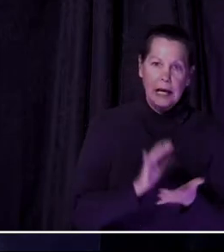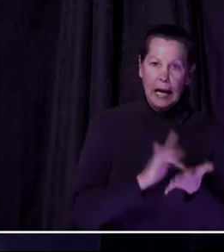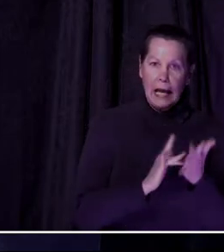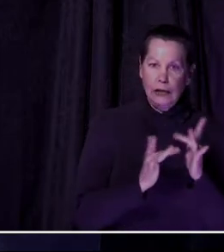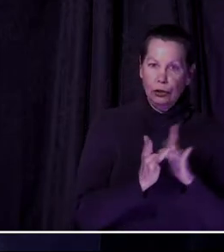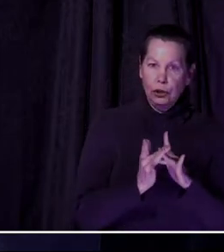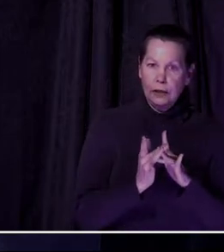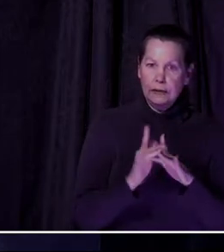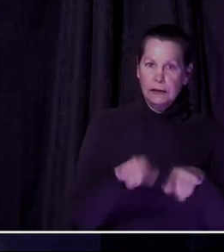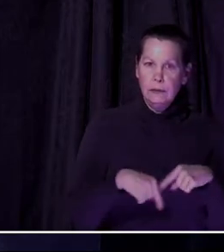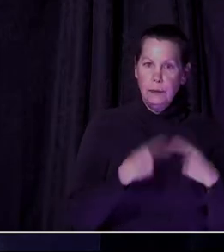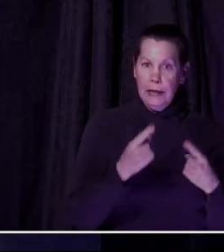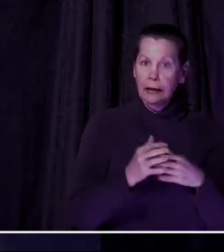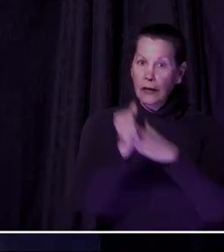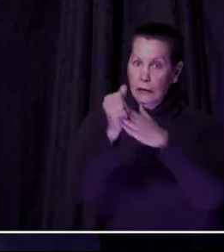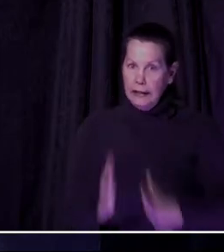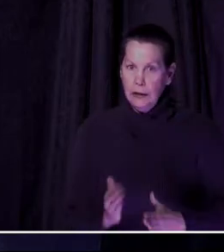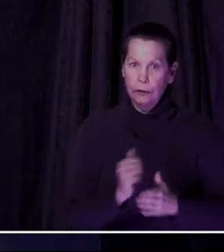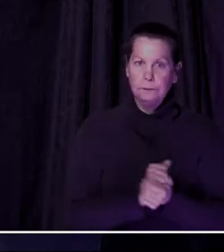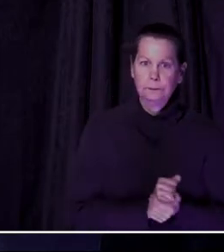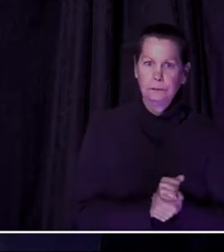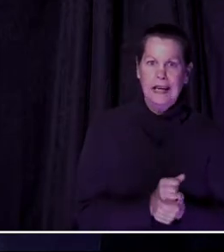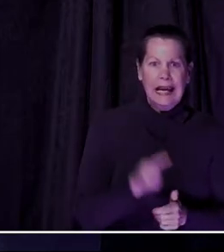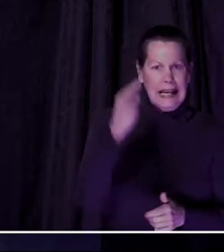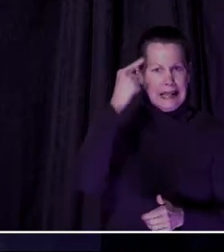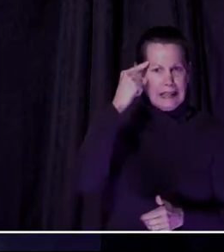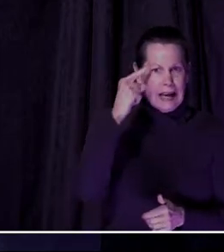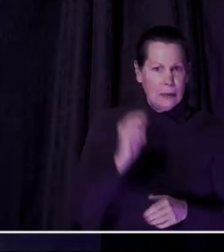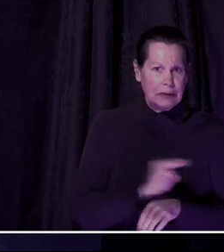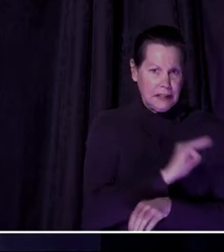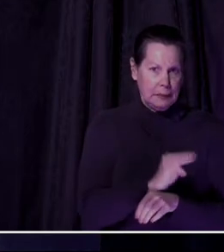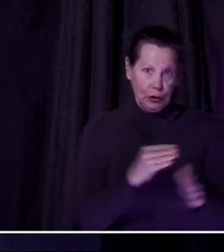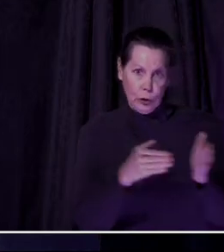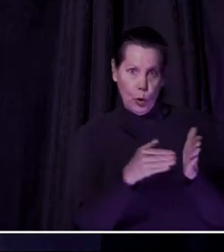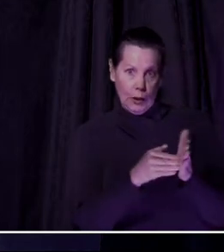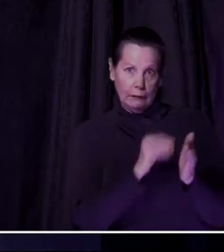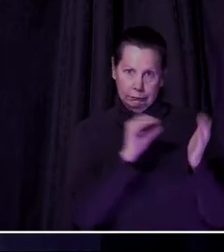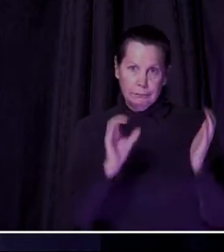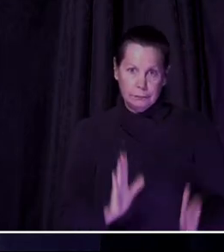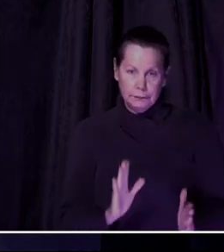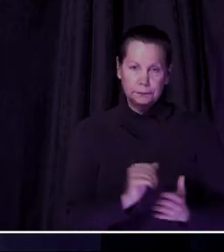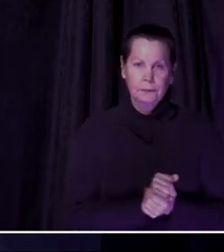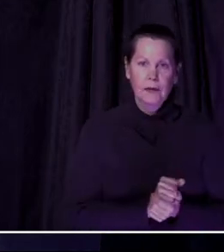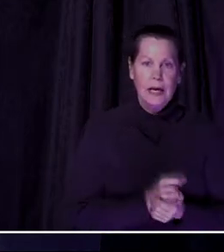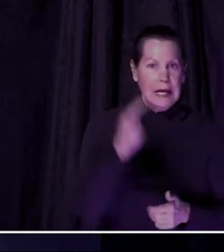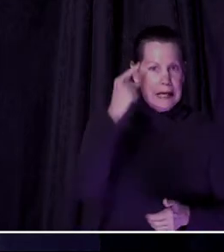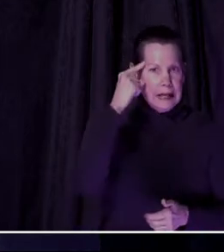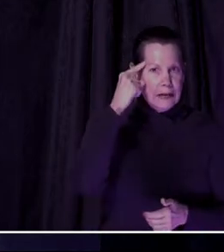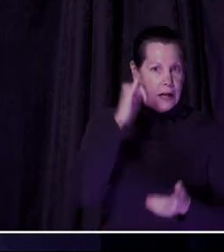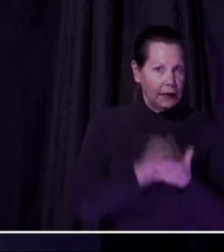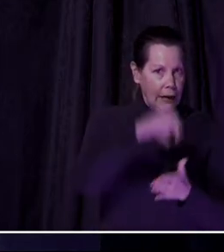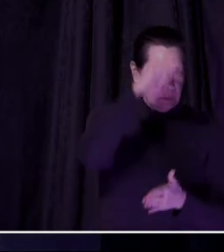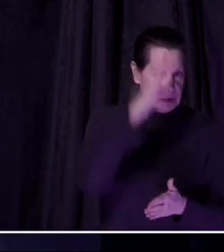being their leader. He thought it was his mission to go against them. He thought that was what God wanted